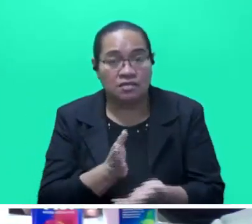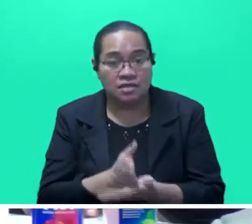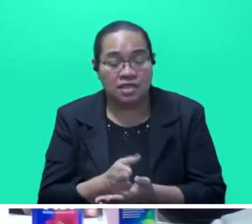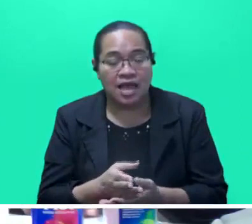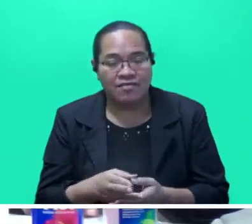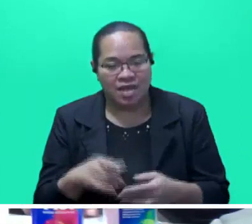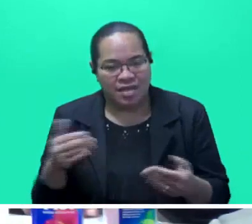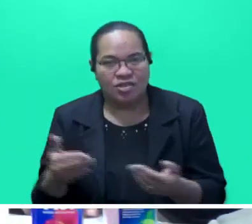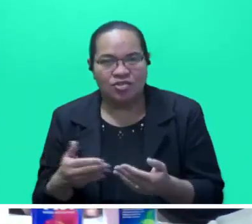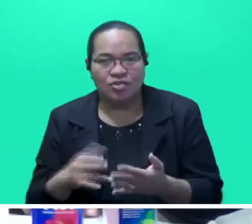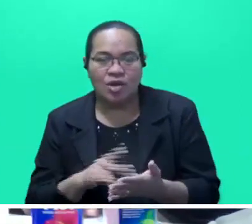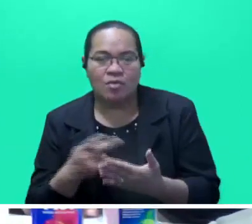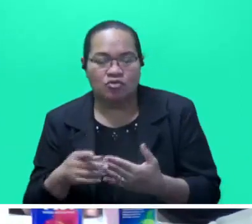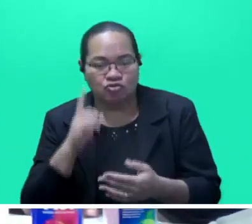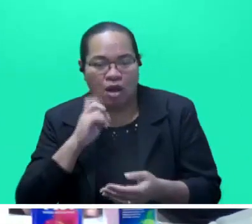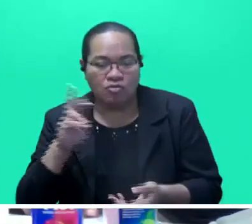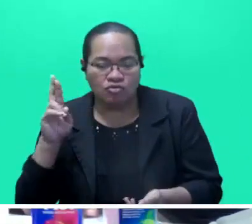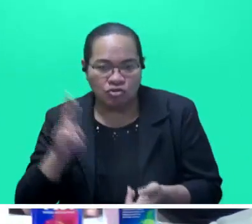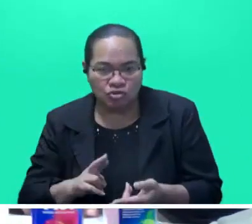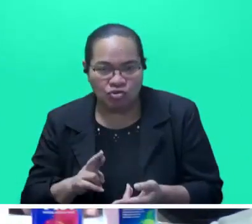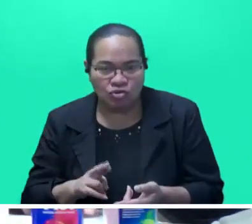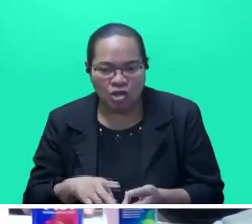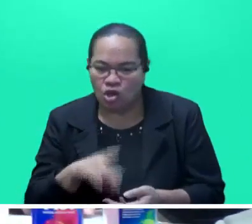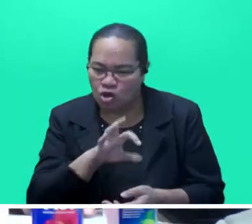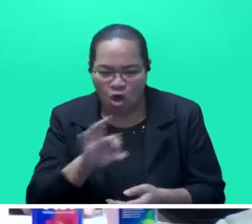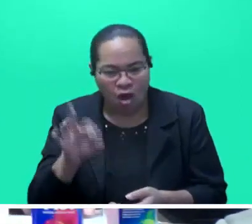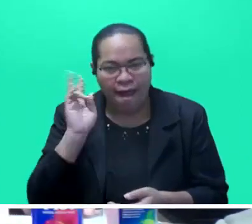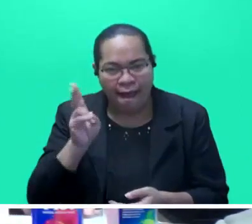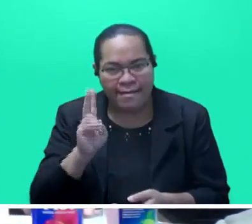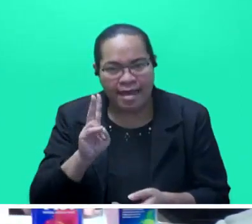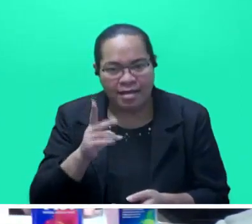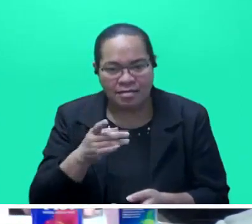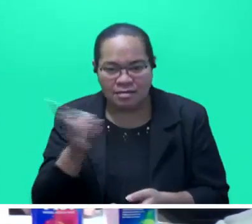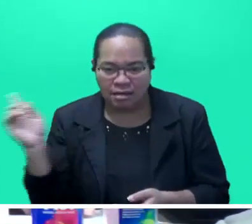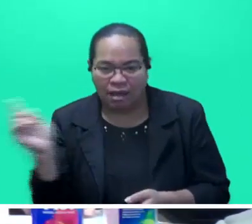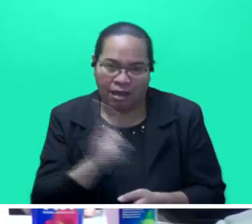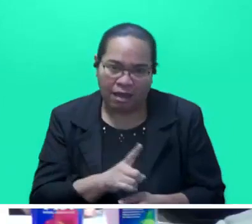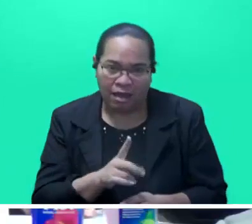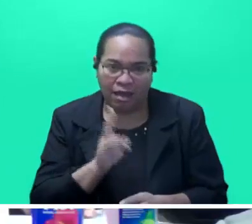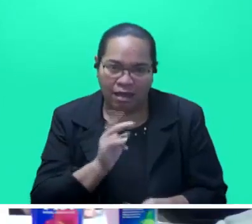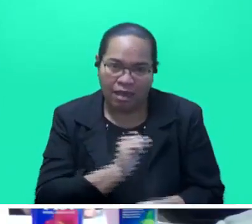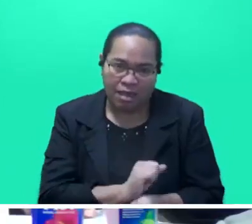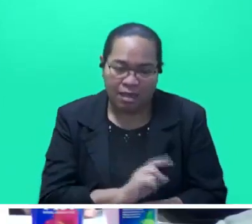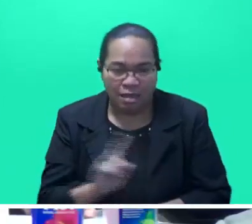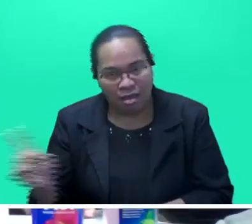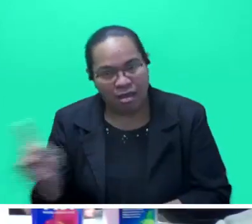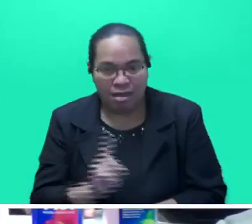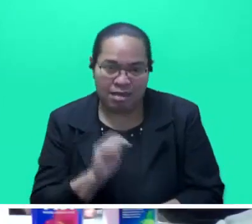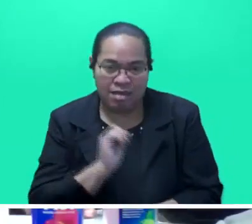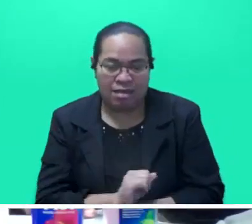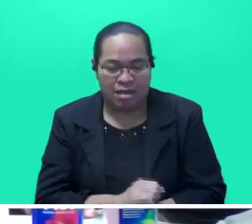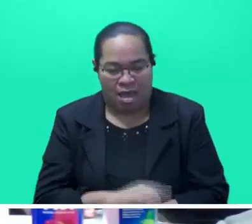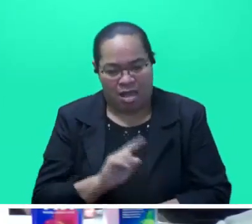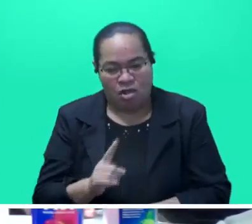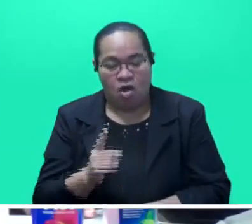programs and strategies to reduce the likelihood of reoffending behavior patterns. Mr. Speaker, sir, in this regard, it was noted